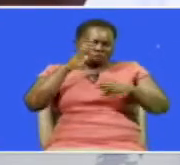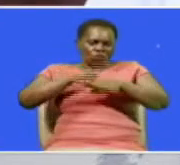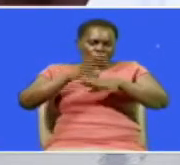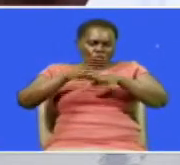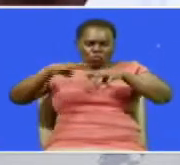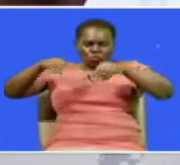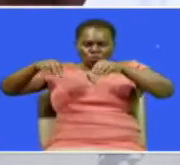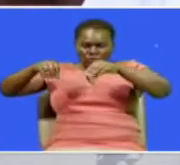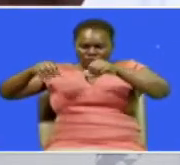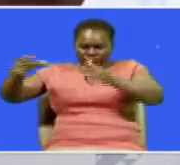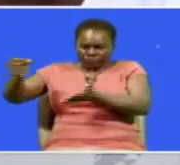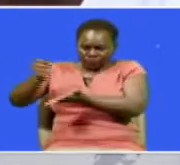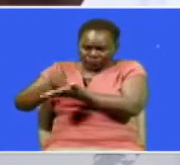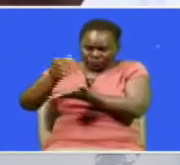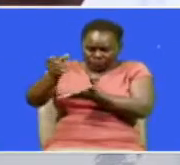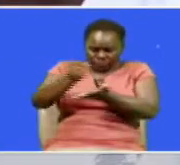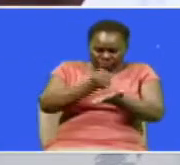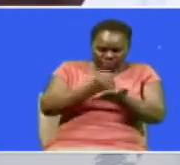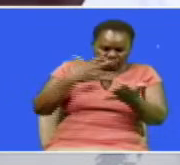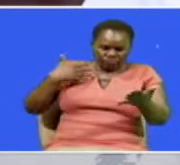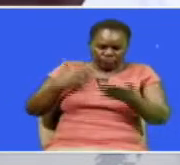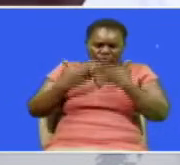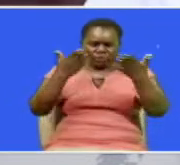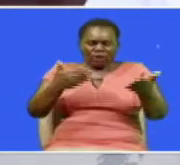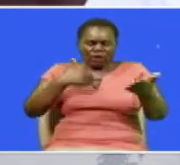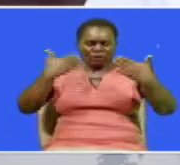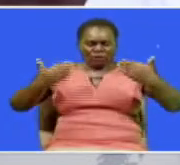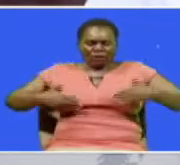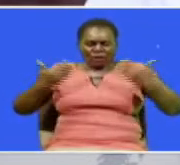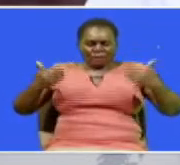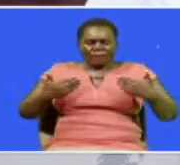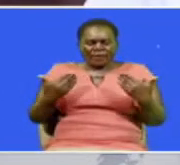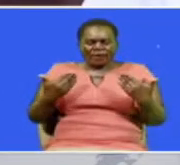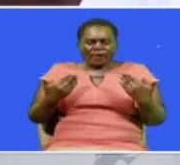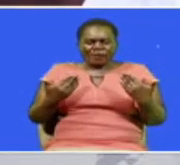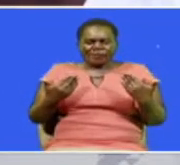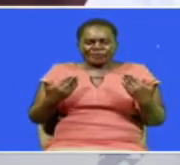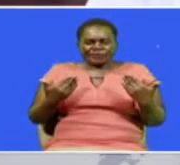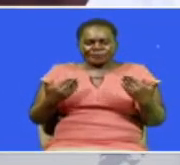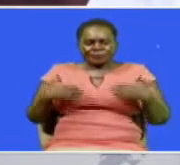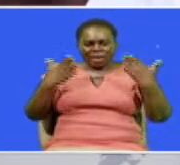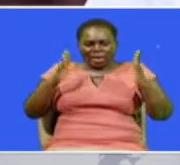to replace them. And so far, we are very happy with the players